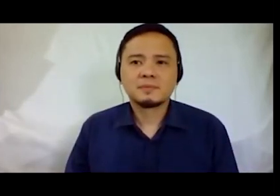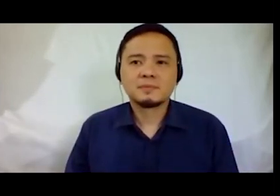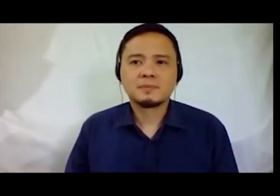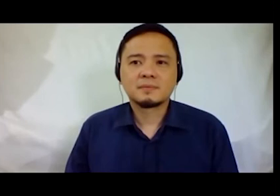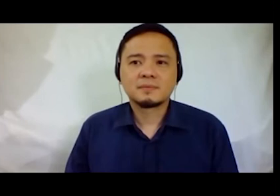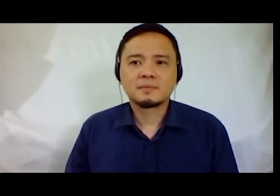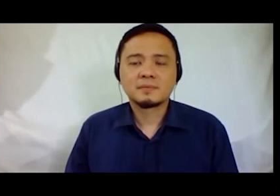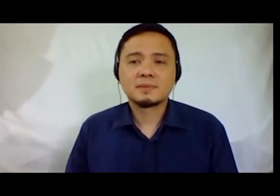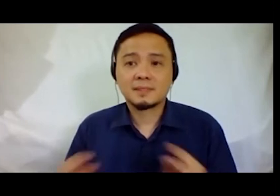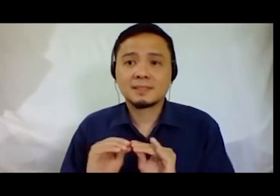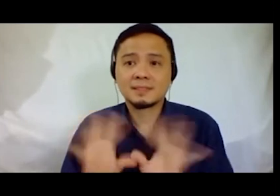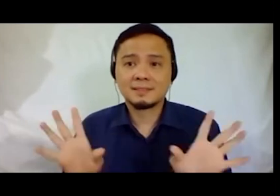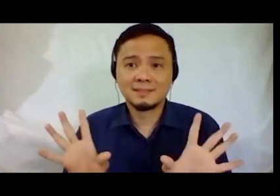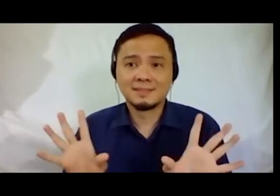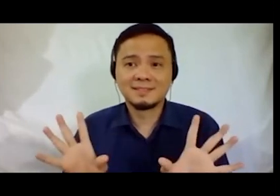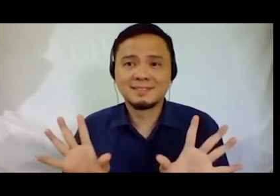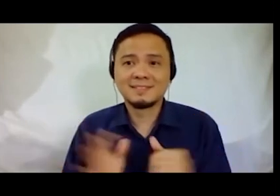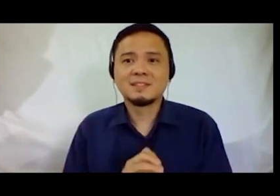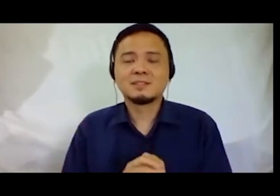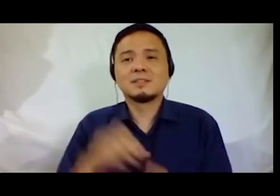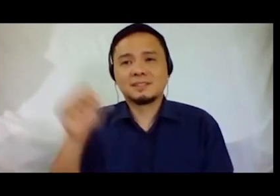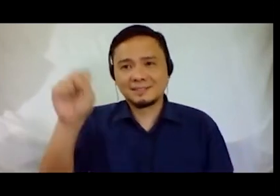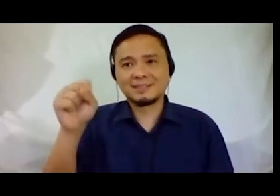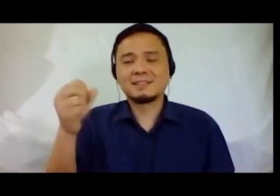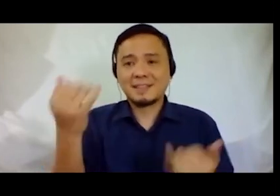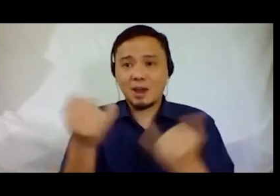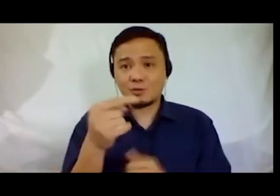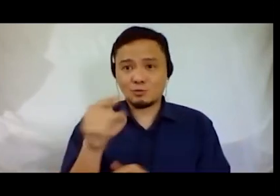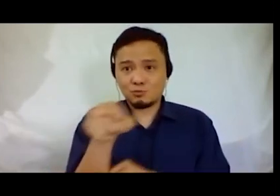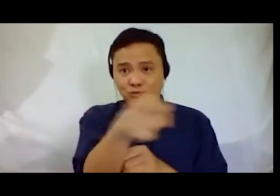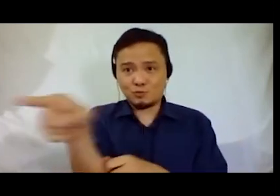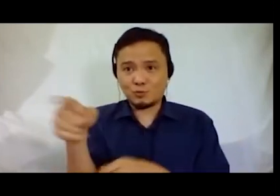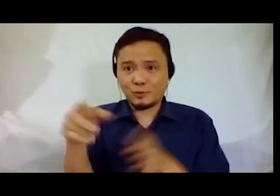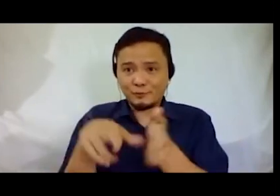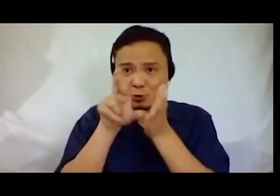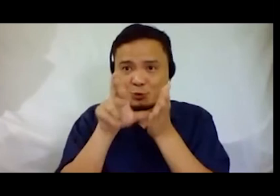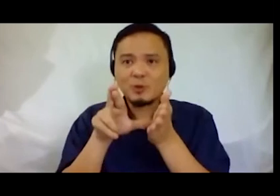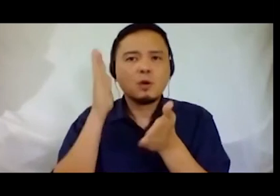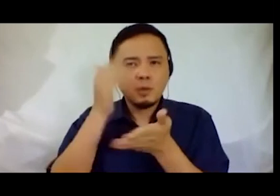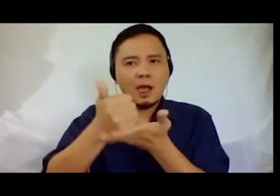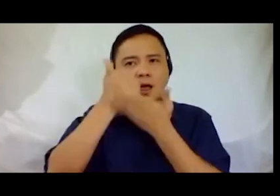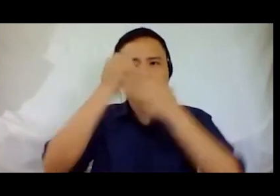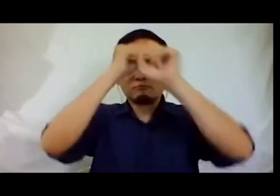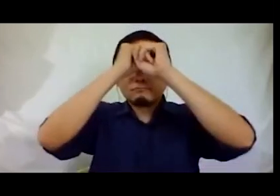Okay? Yes, so if you go back and review this, it will help you, I think.